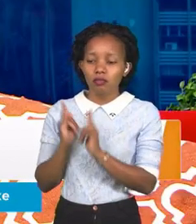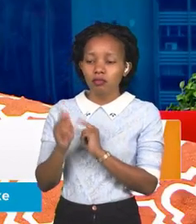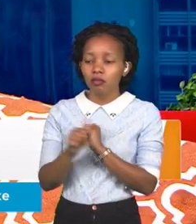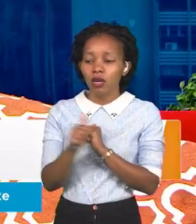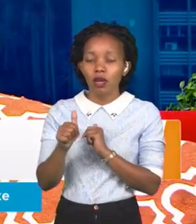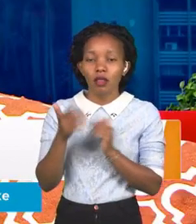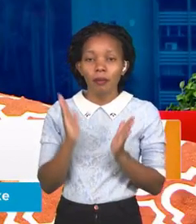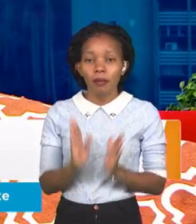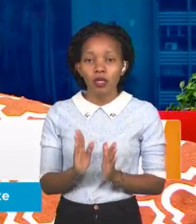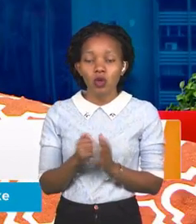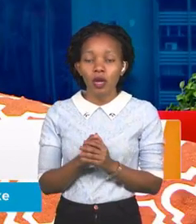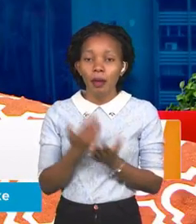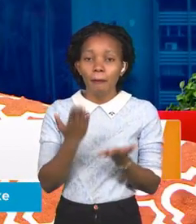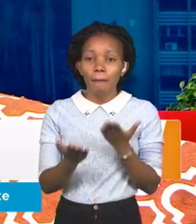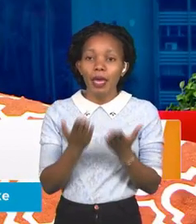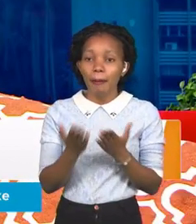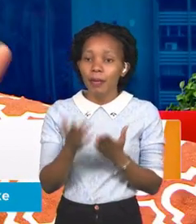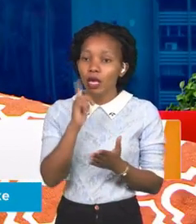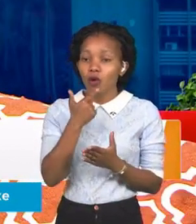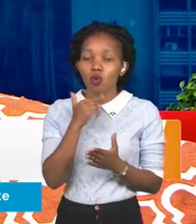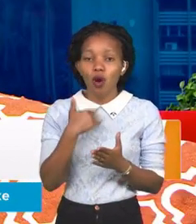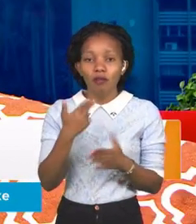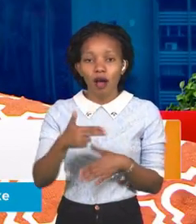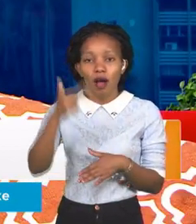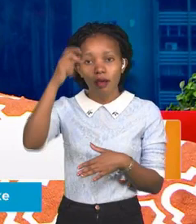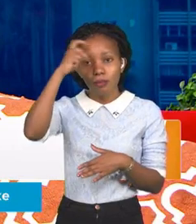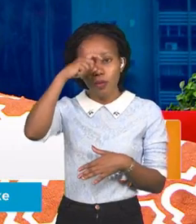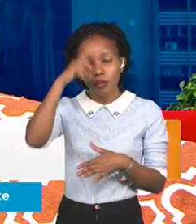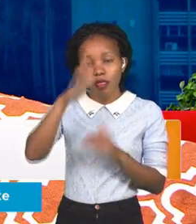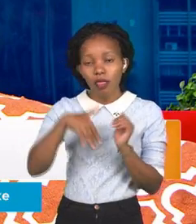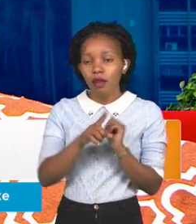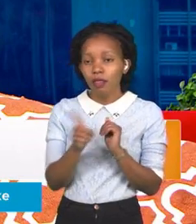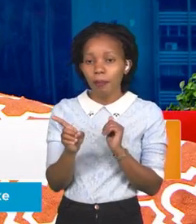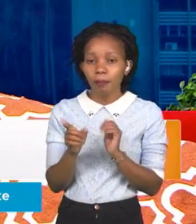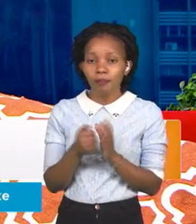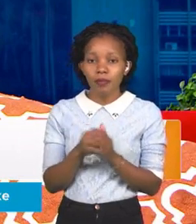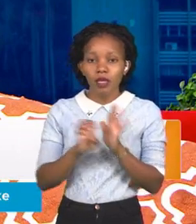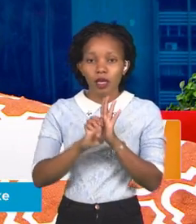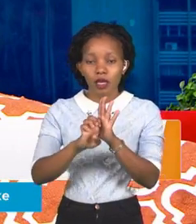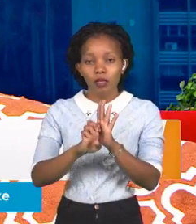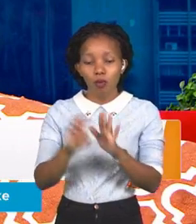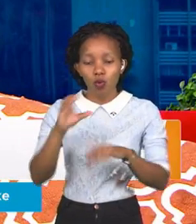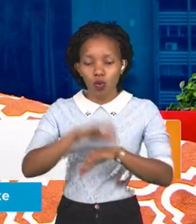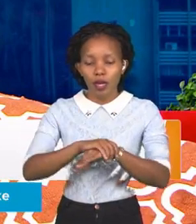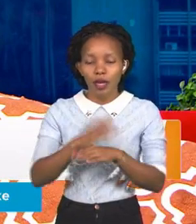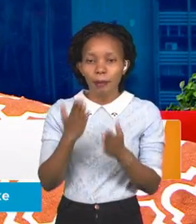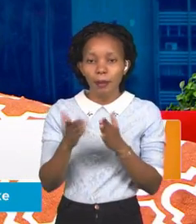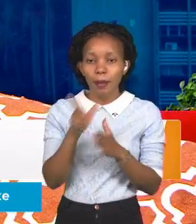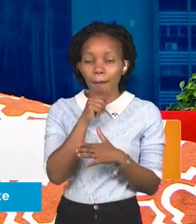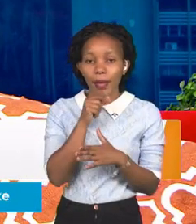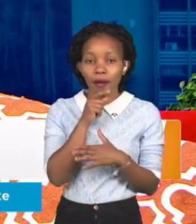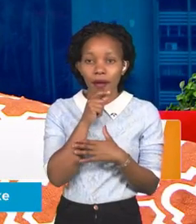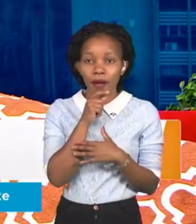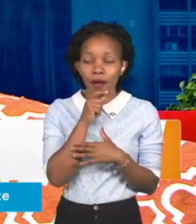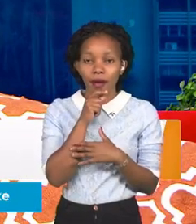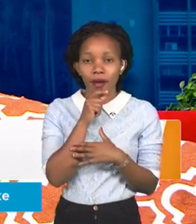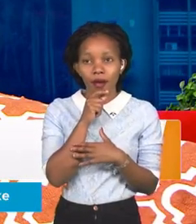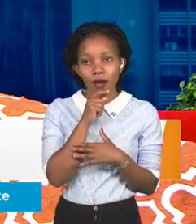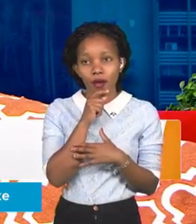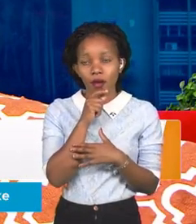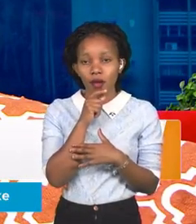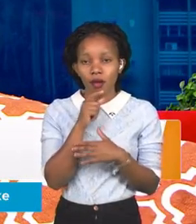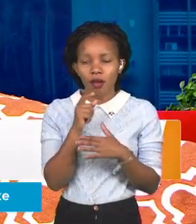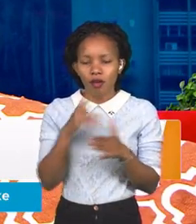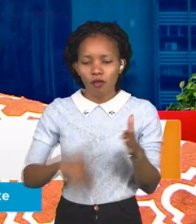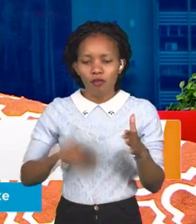person, sure. probably who has even higher intelligence than them. Mm-hmm. For example, you'd find that men will be